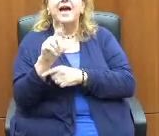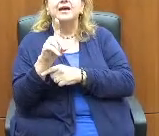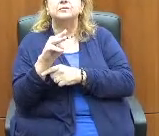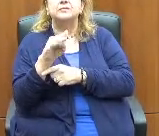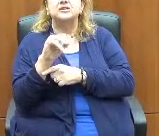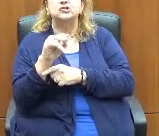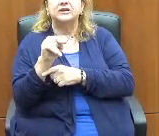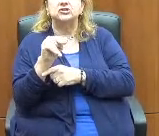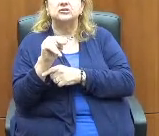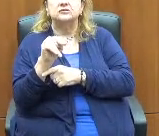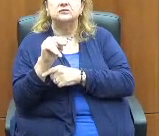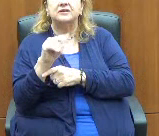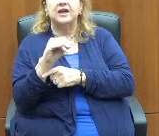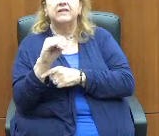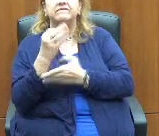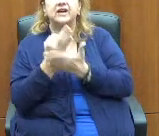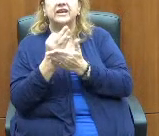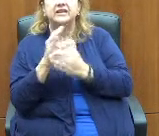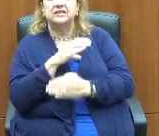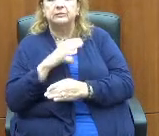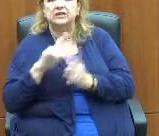order.